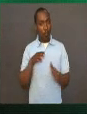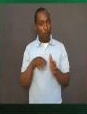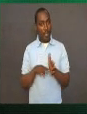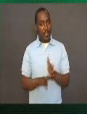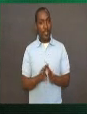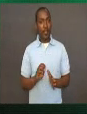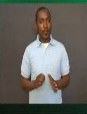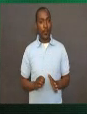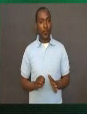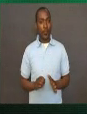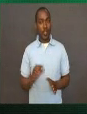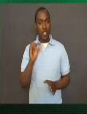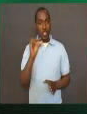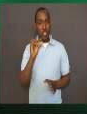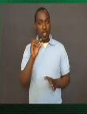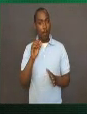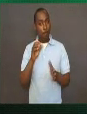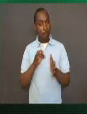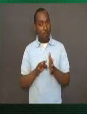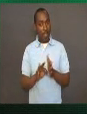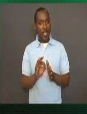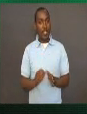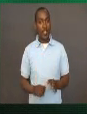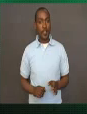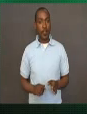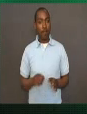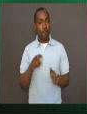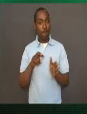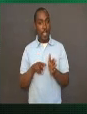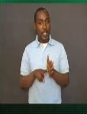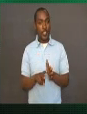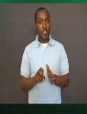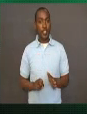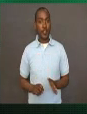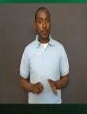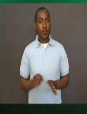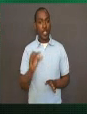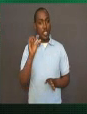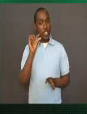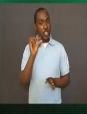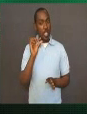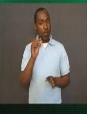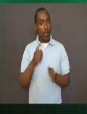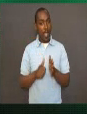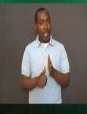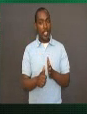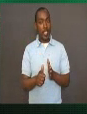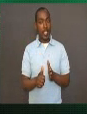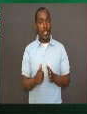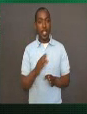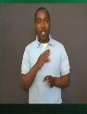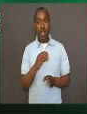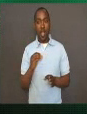bacteria, some fungi, viruses, some algae,